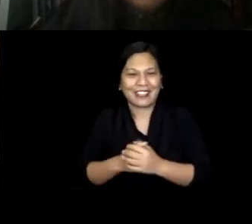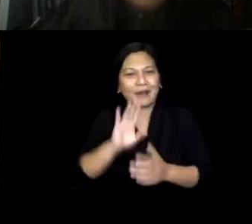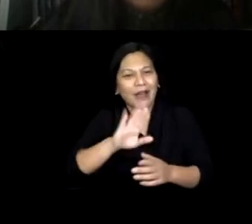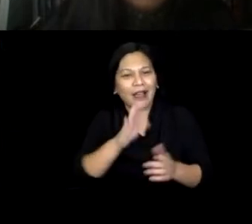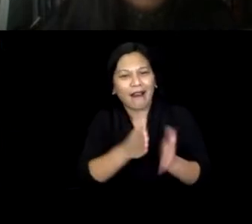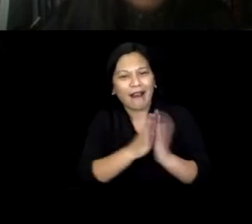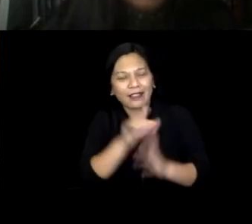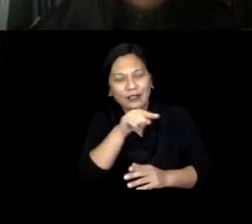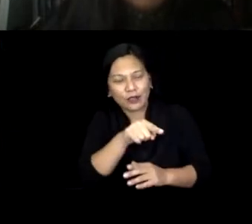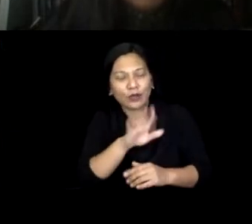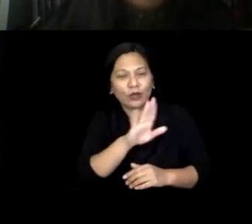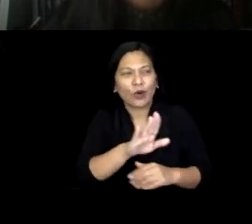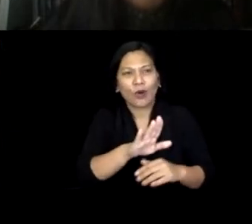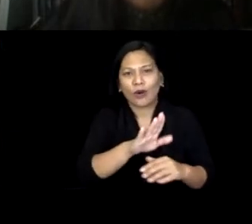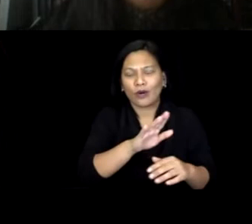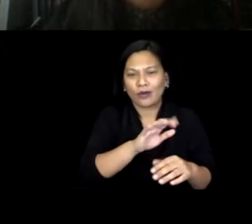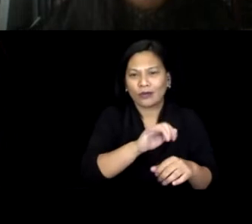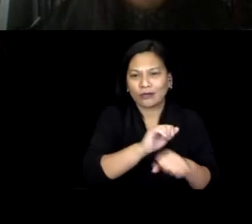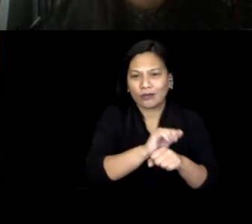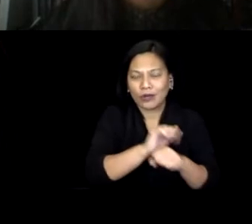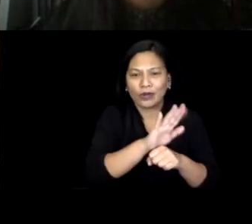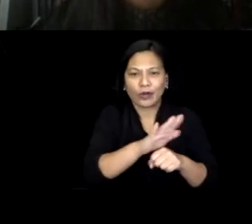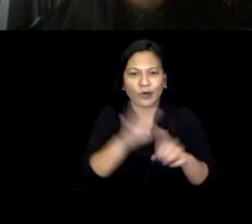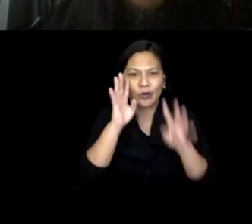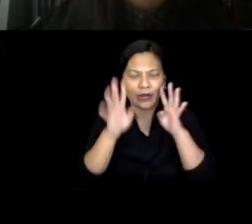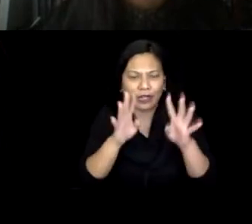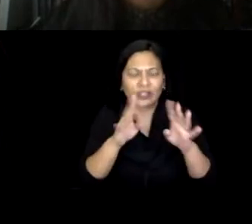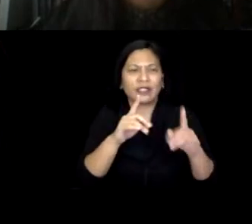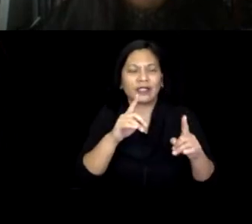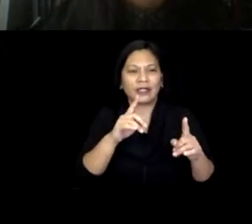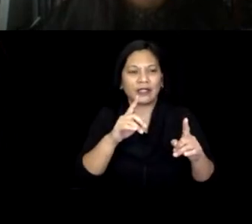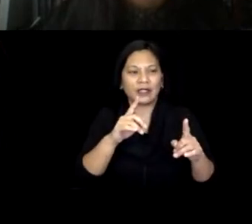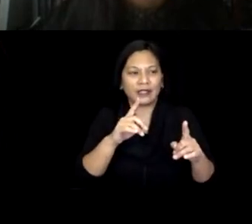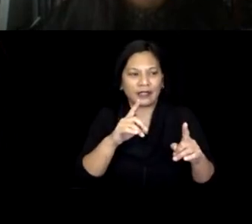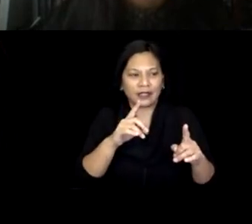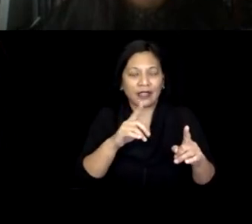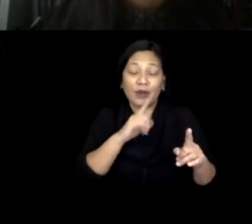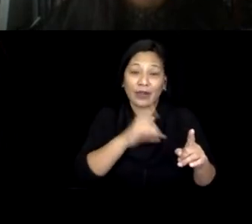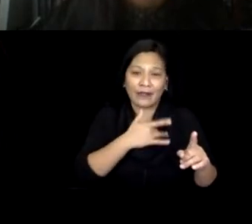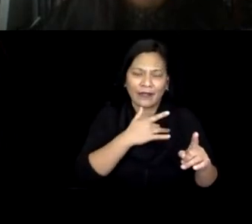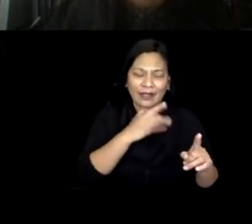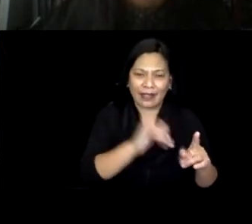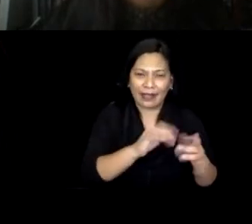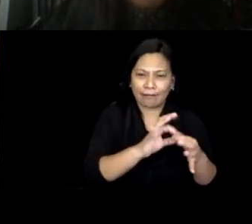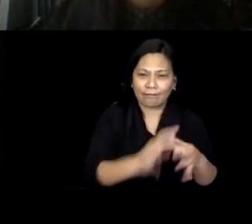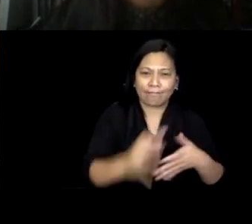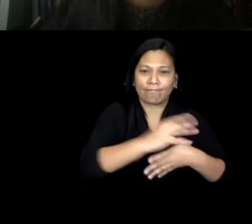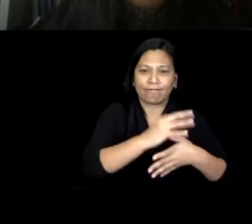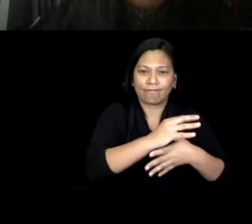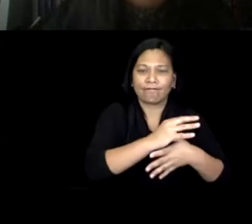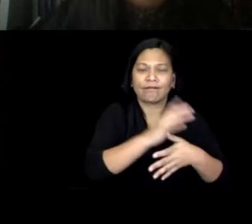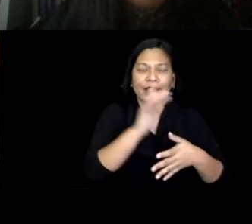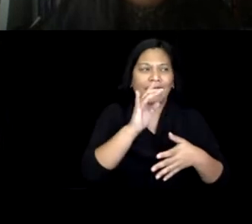films that you've made that come to my mind that really plays a significant role as characters, Big